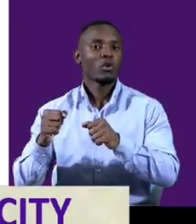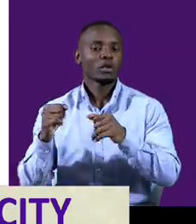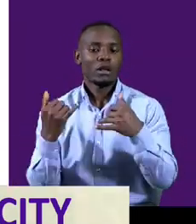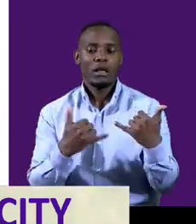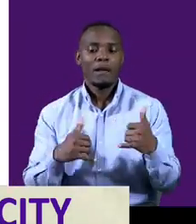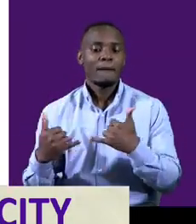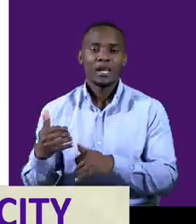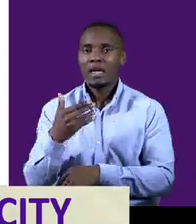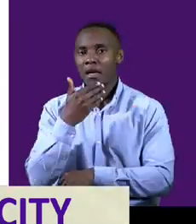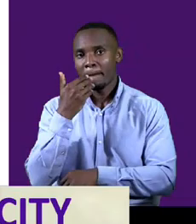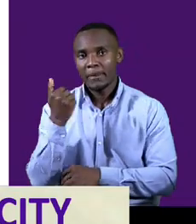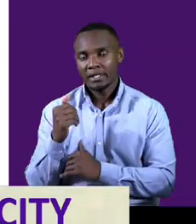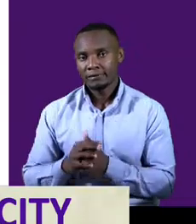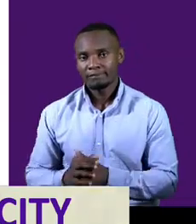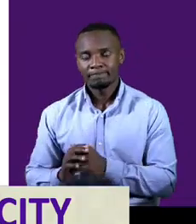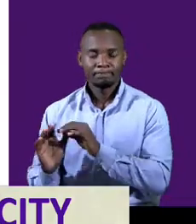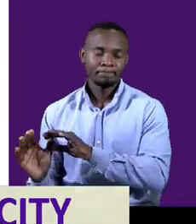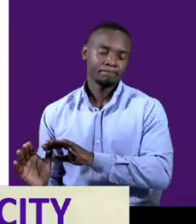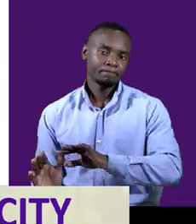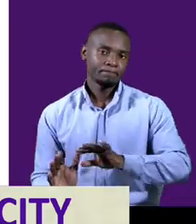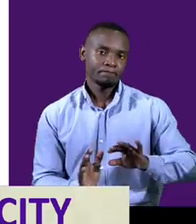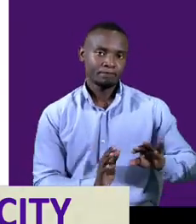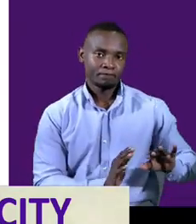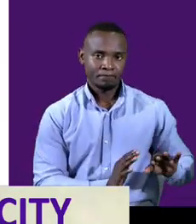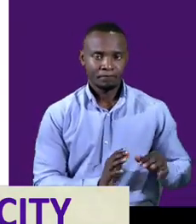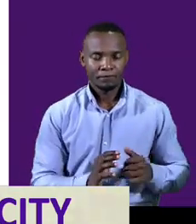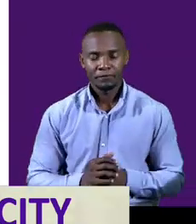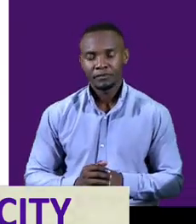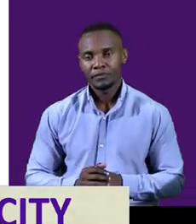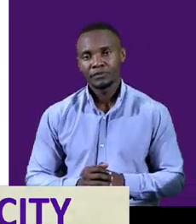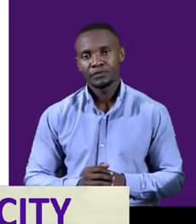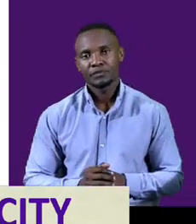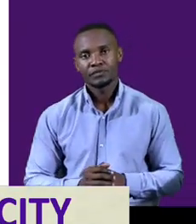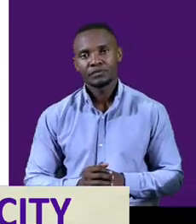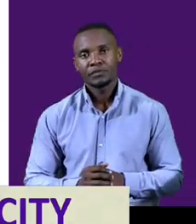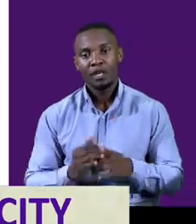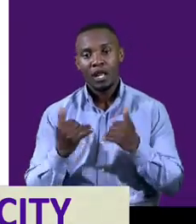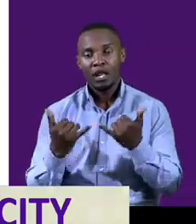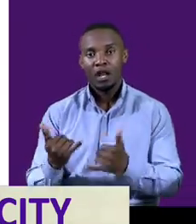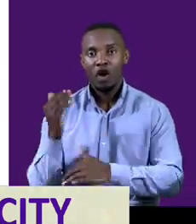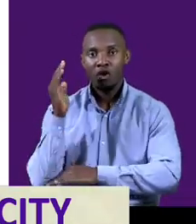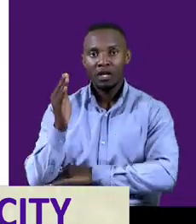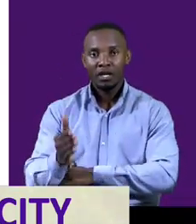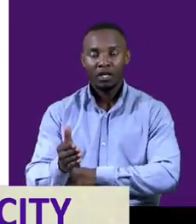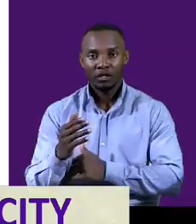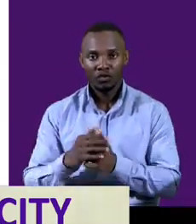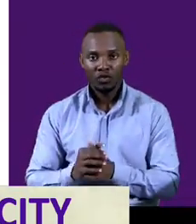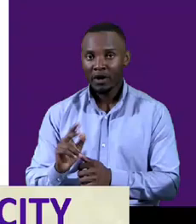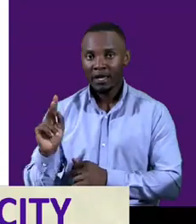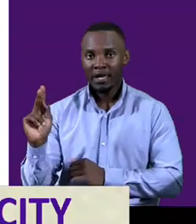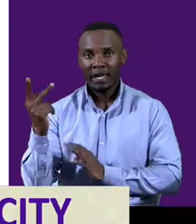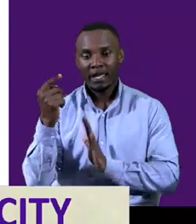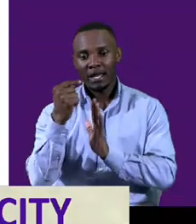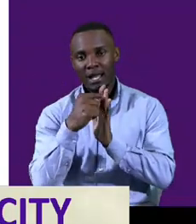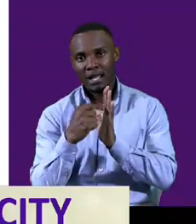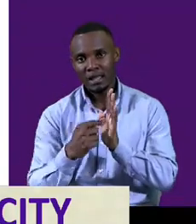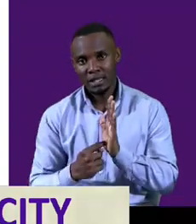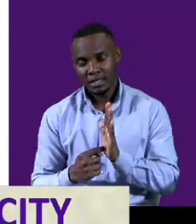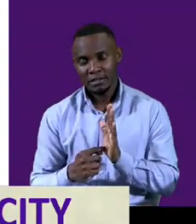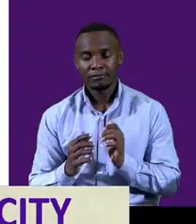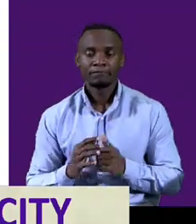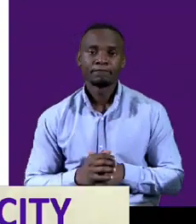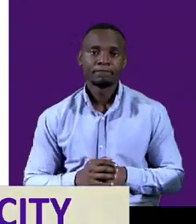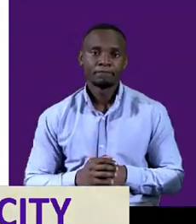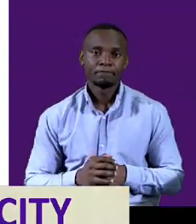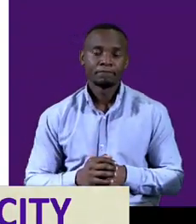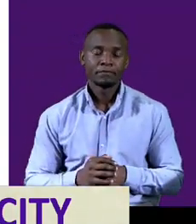better. Now, away from those news, let's go direct to the FKF Premier League, whereby